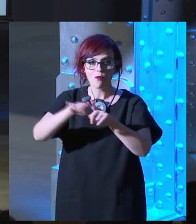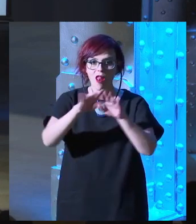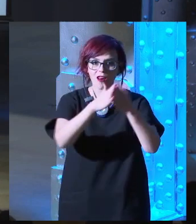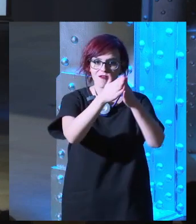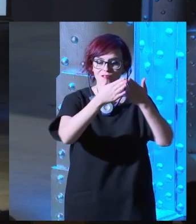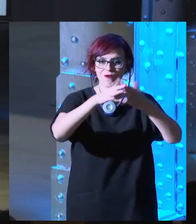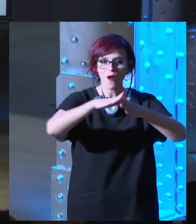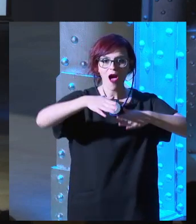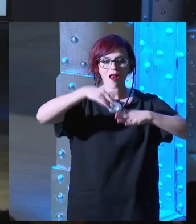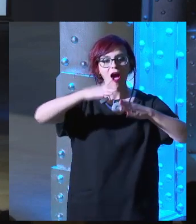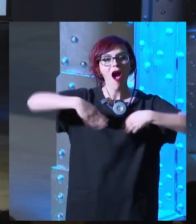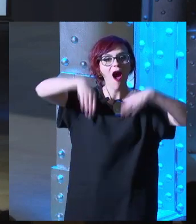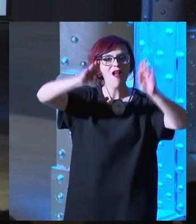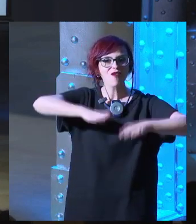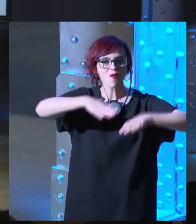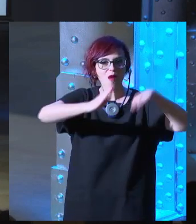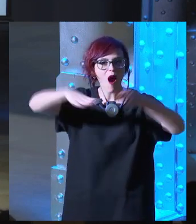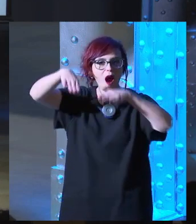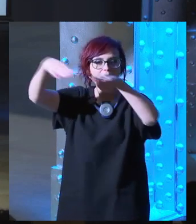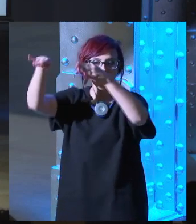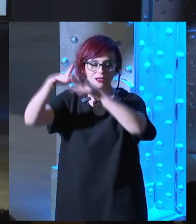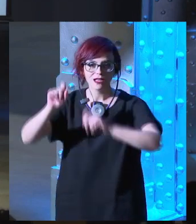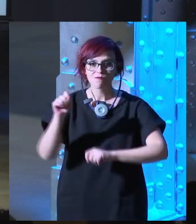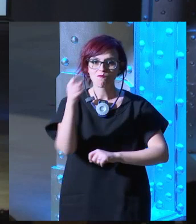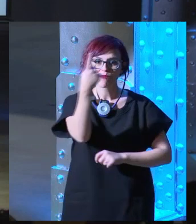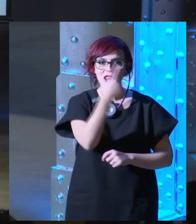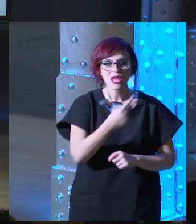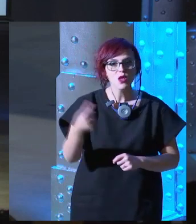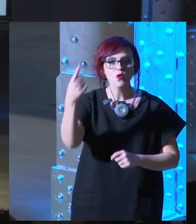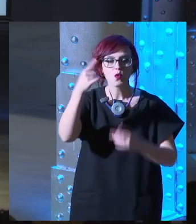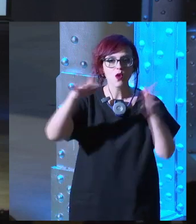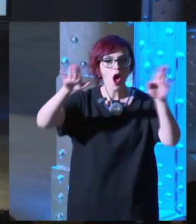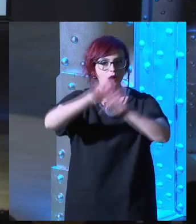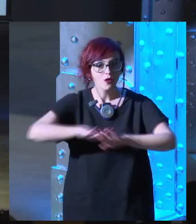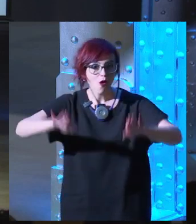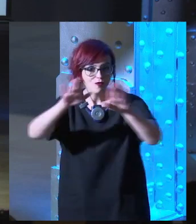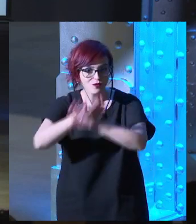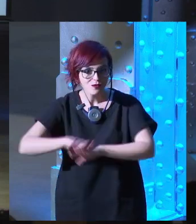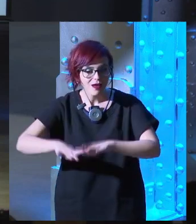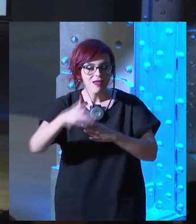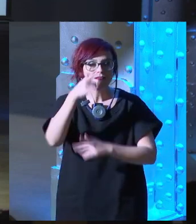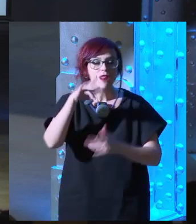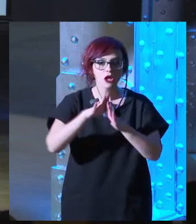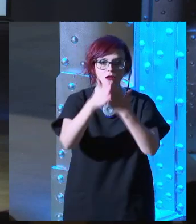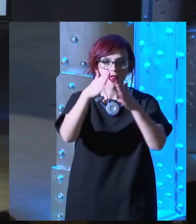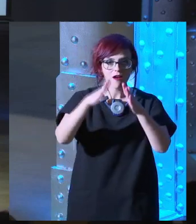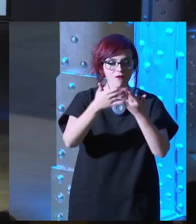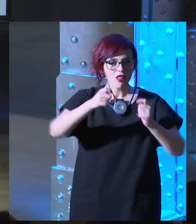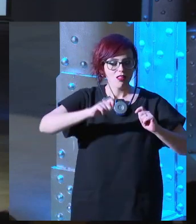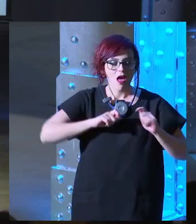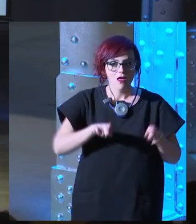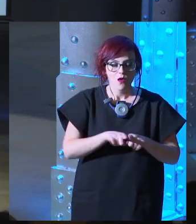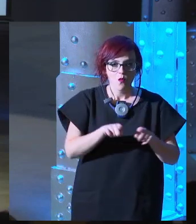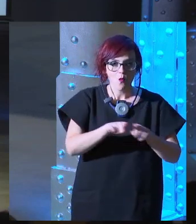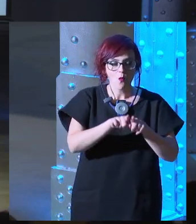Nights. You know, a book would take me somewhere I hadn't been and couldn't go in my body, but I could go there in